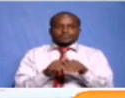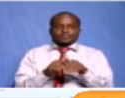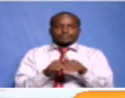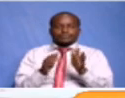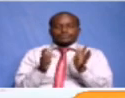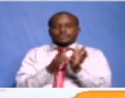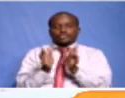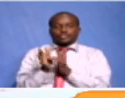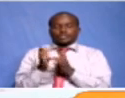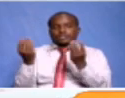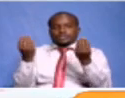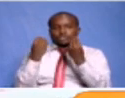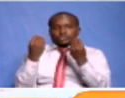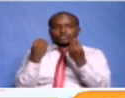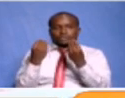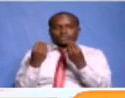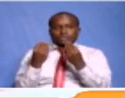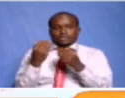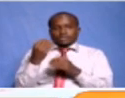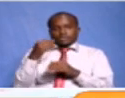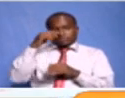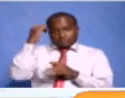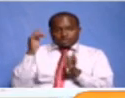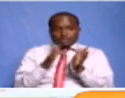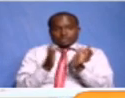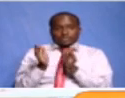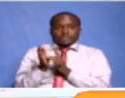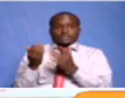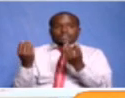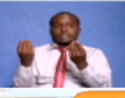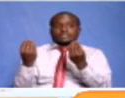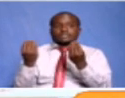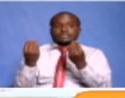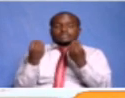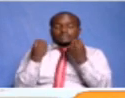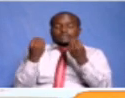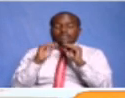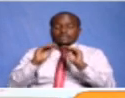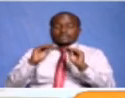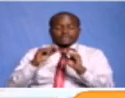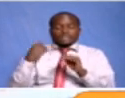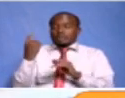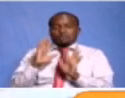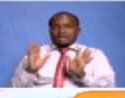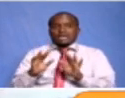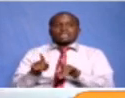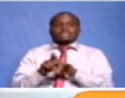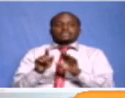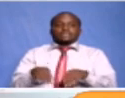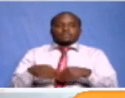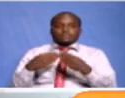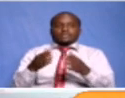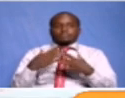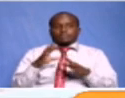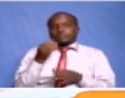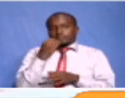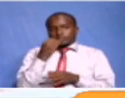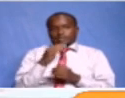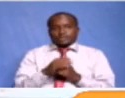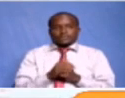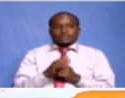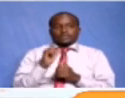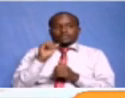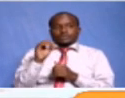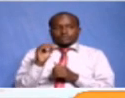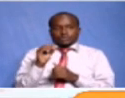Kristo mwenyewe. Kwani Kristo alifundisha sio tu kufundisha peke yake, lakini alikupatia watu chakula. Na kwa